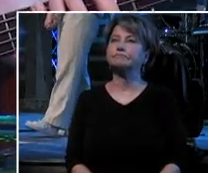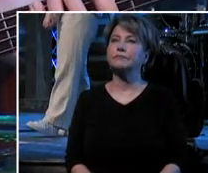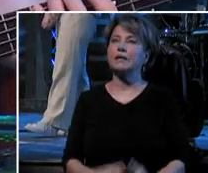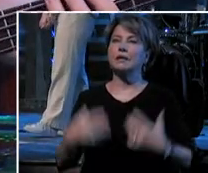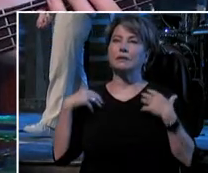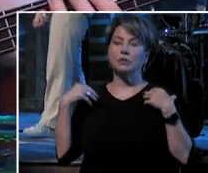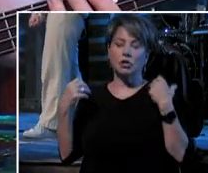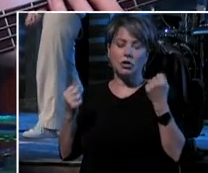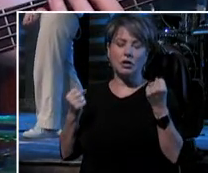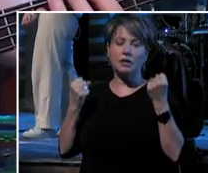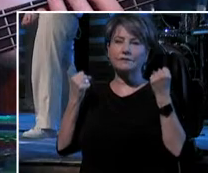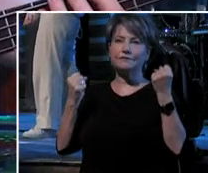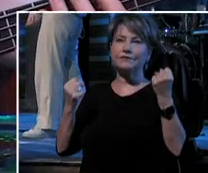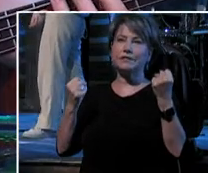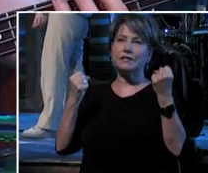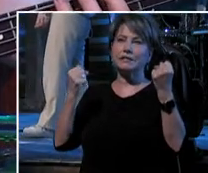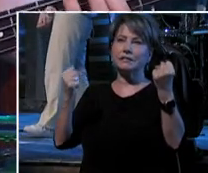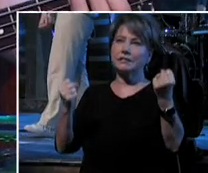I'm